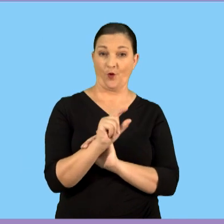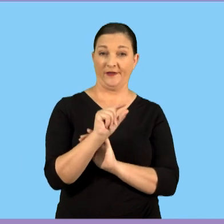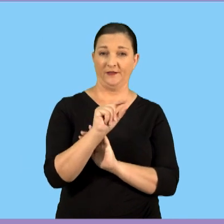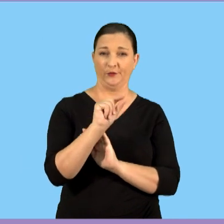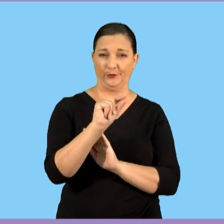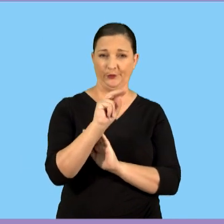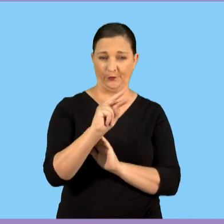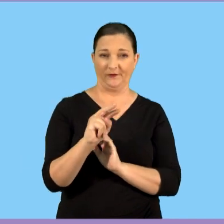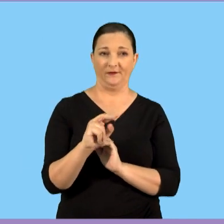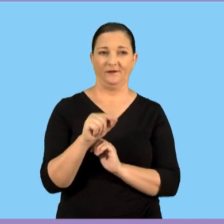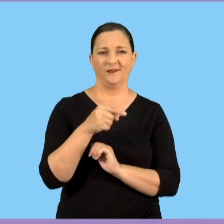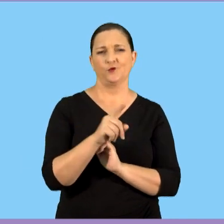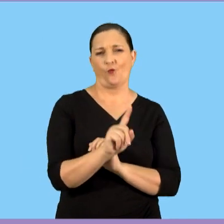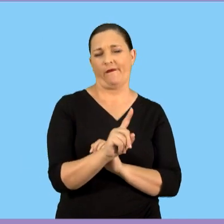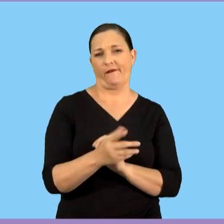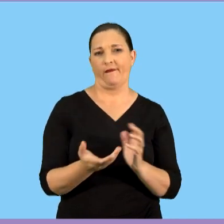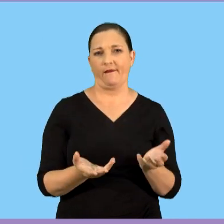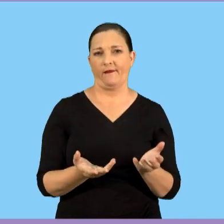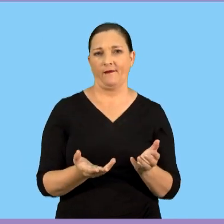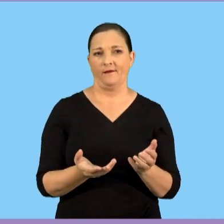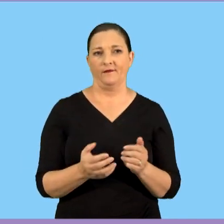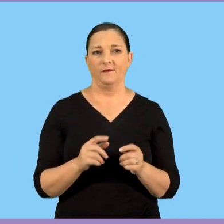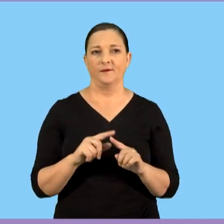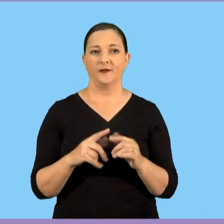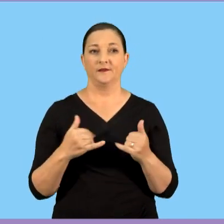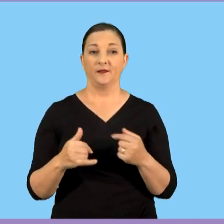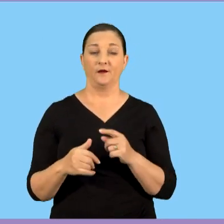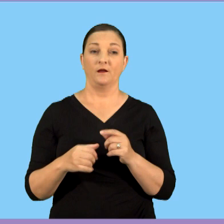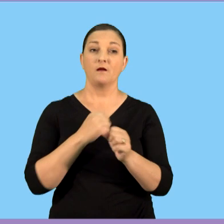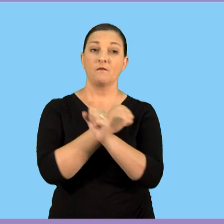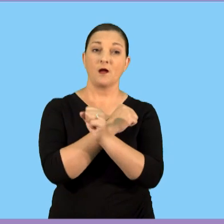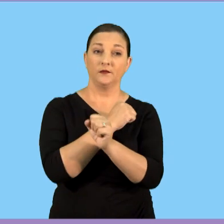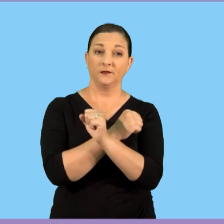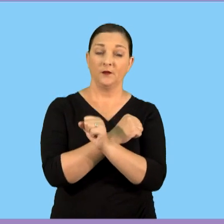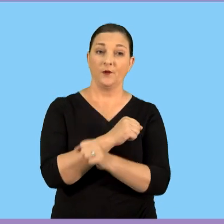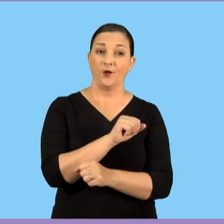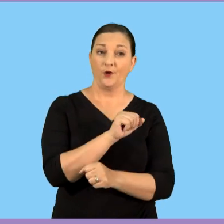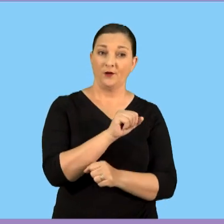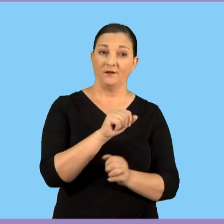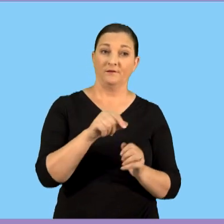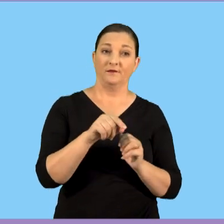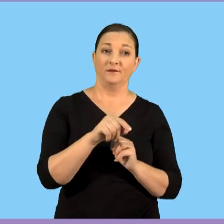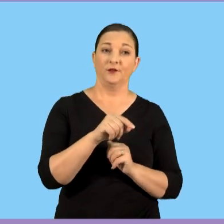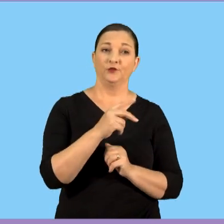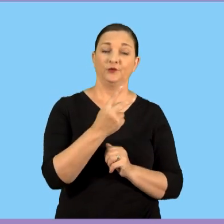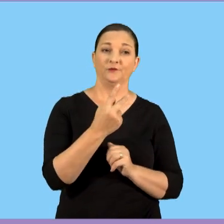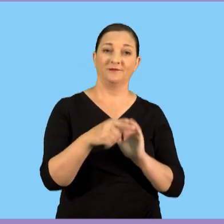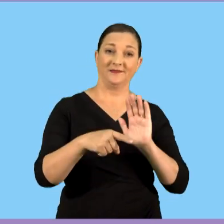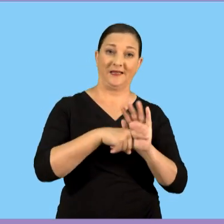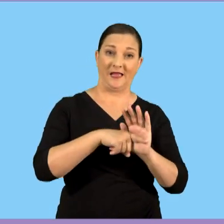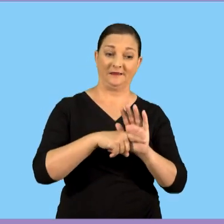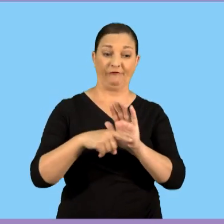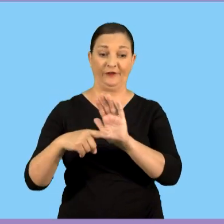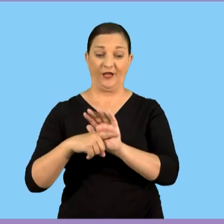squared. But negative 1 squared is 1. Why? Because I am saying a negative 1 multiplied by a negative 1.